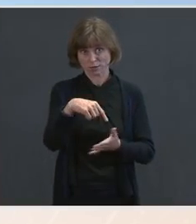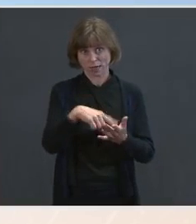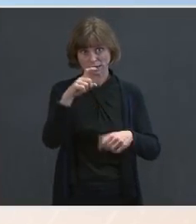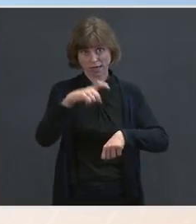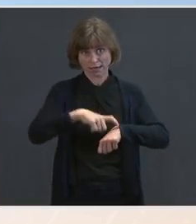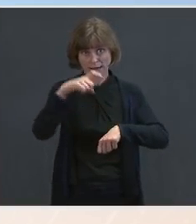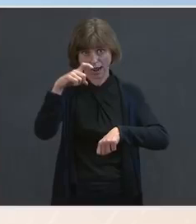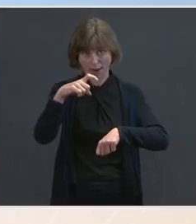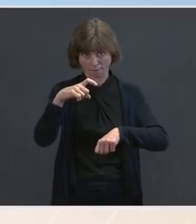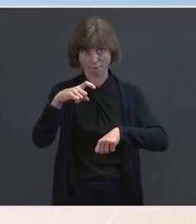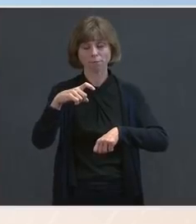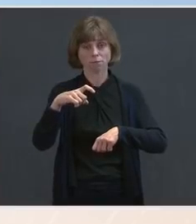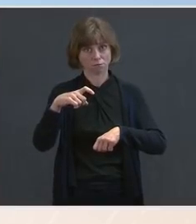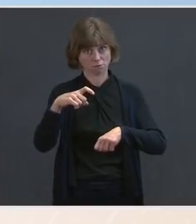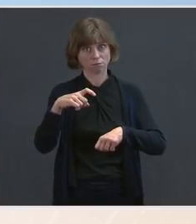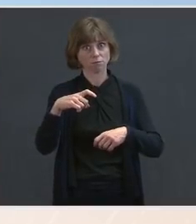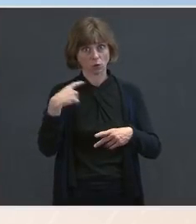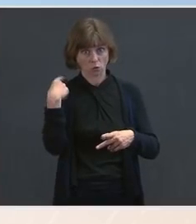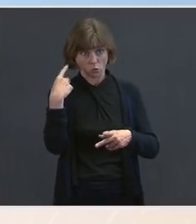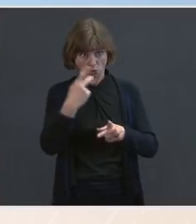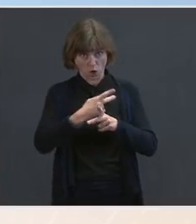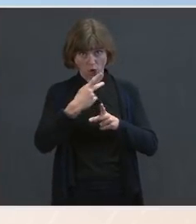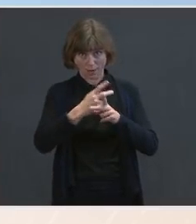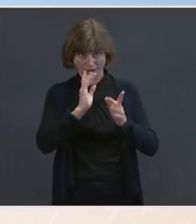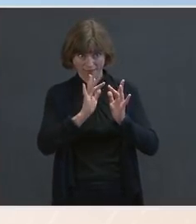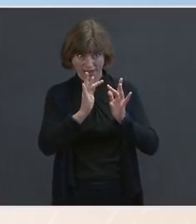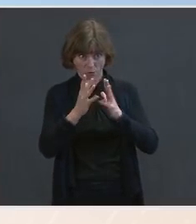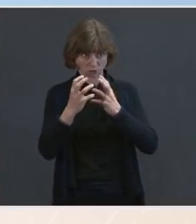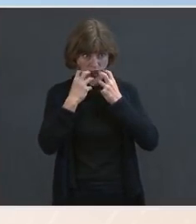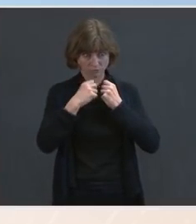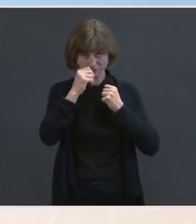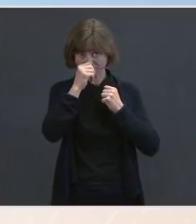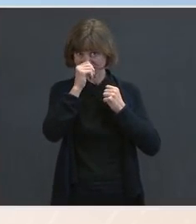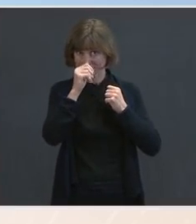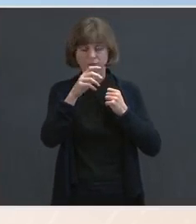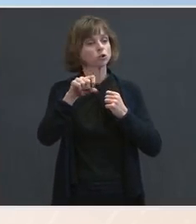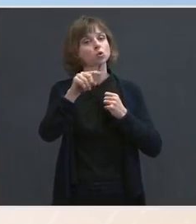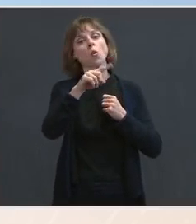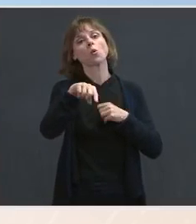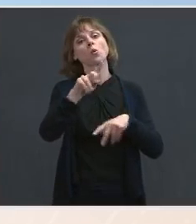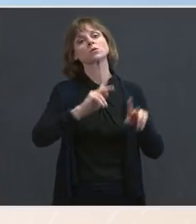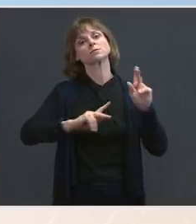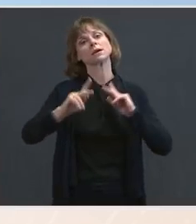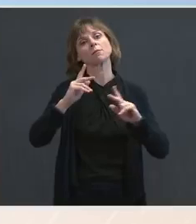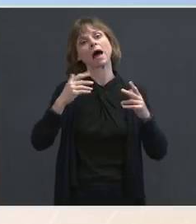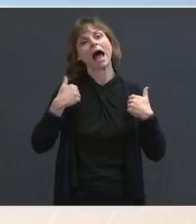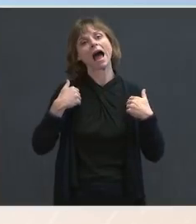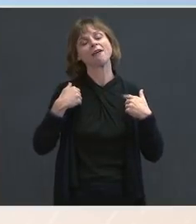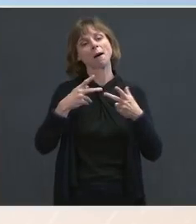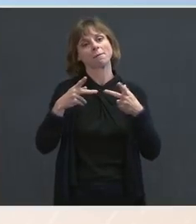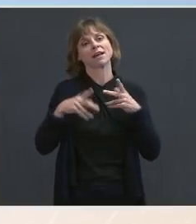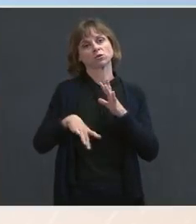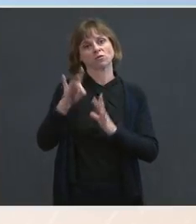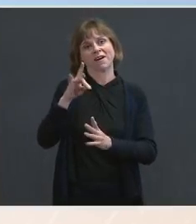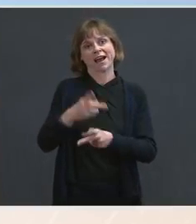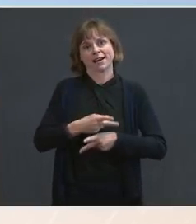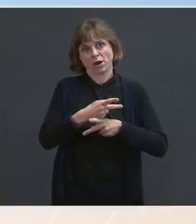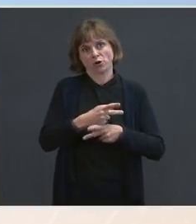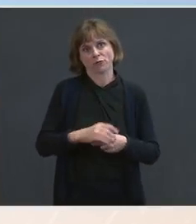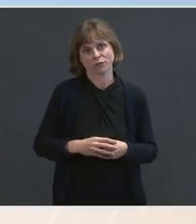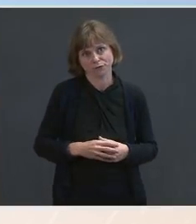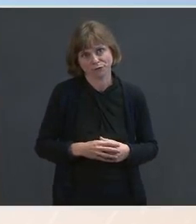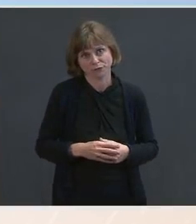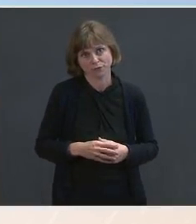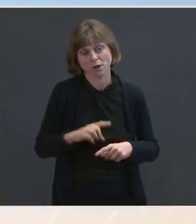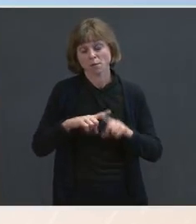providers. We're keeping vibrant networks so our people have places that they can find care. But we also have to be